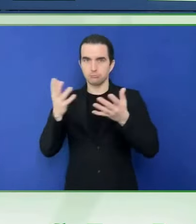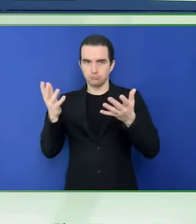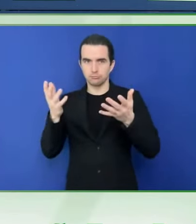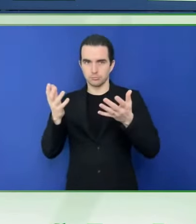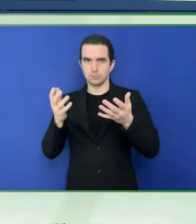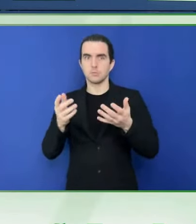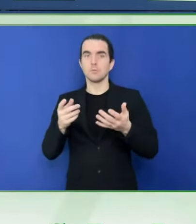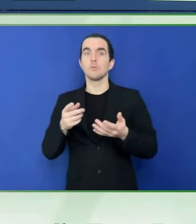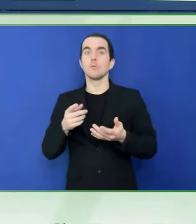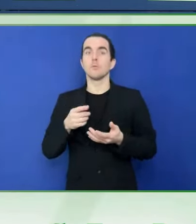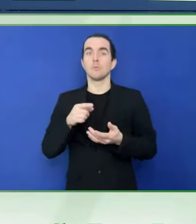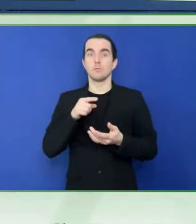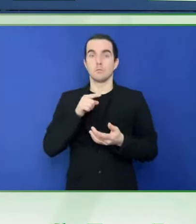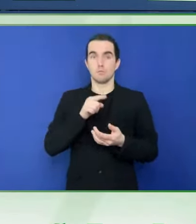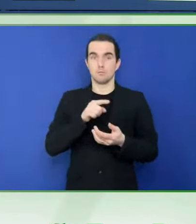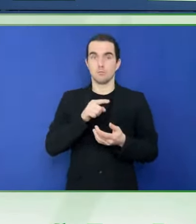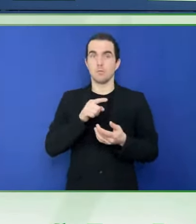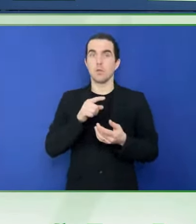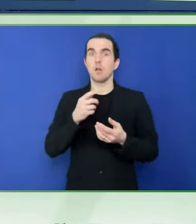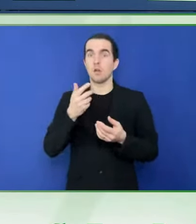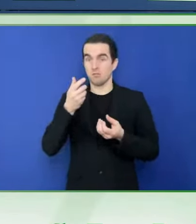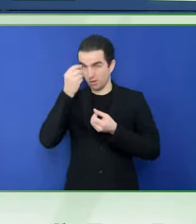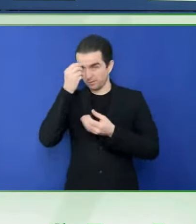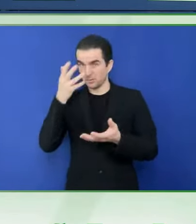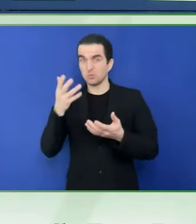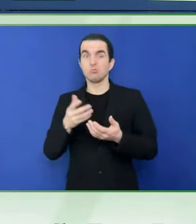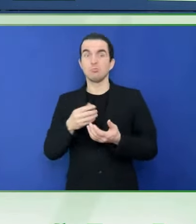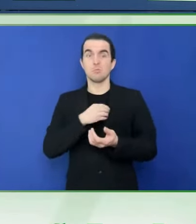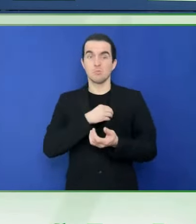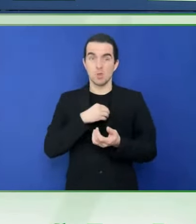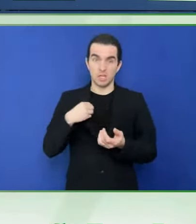connect to the telephone helpline.